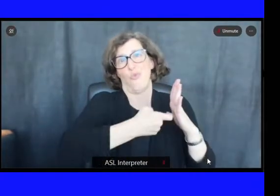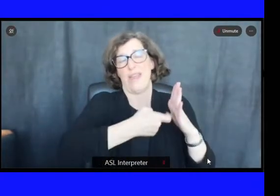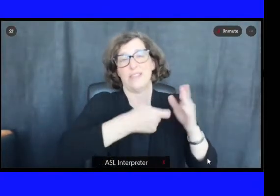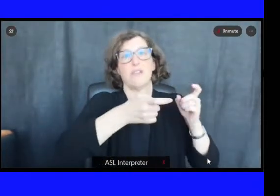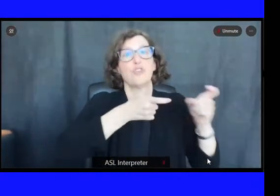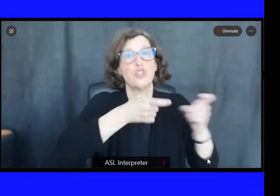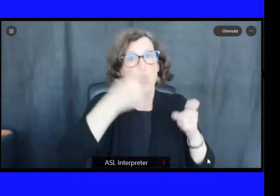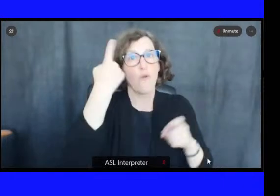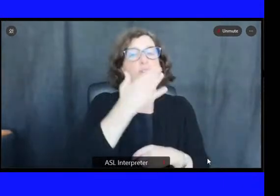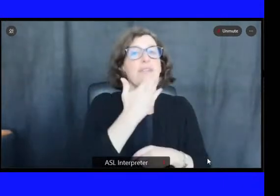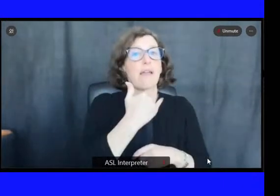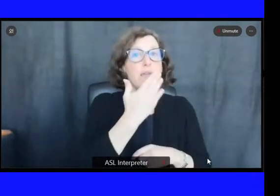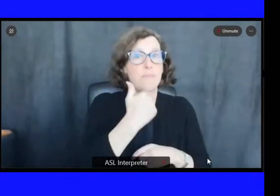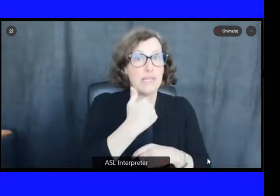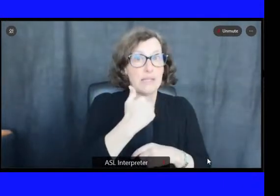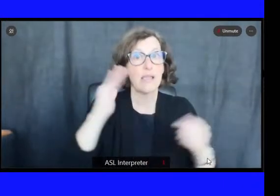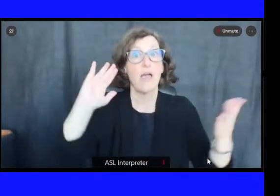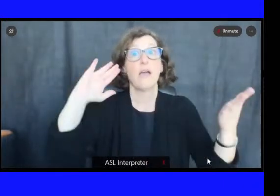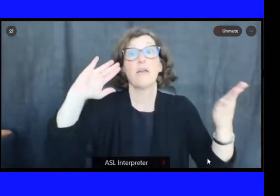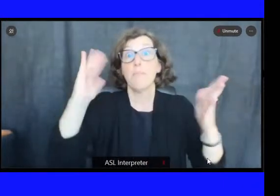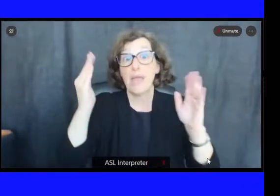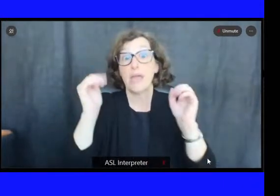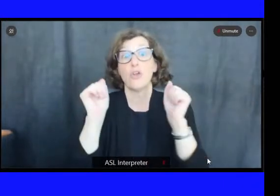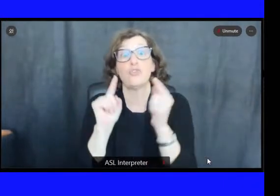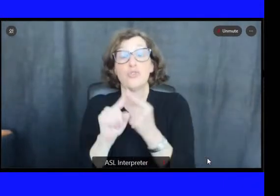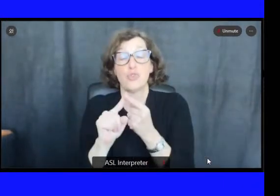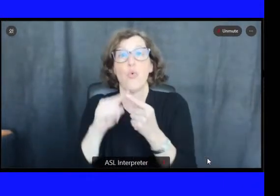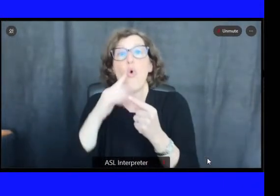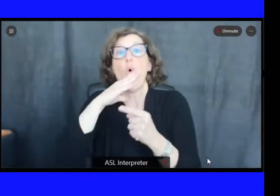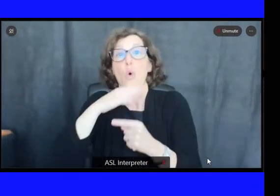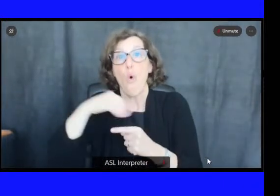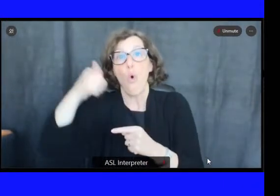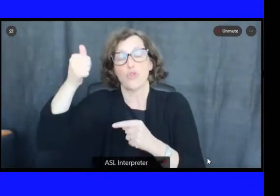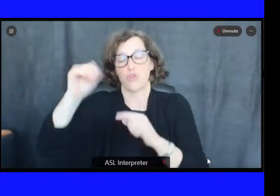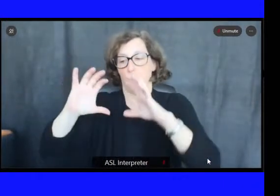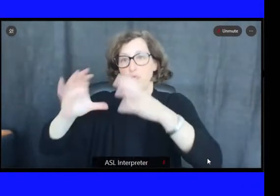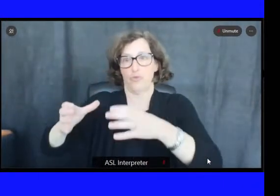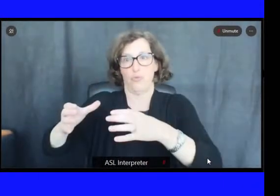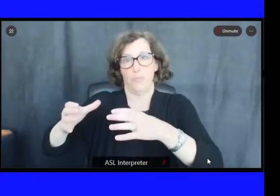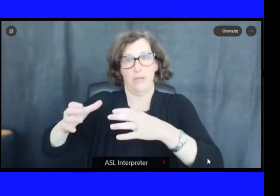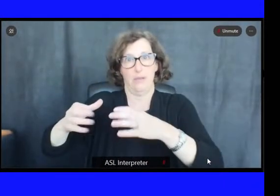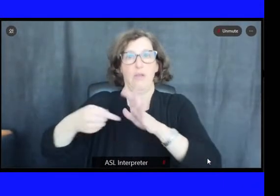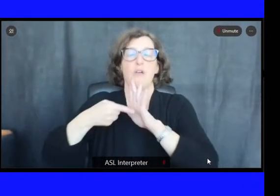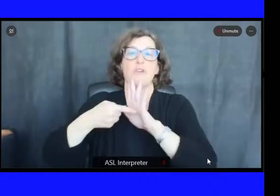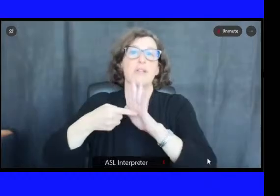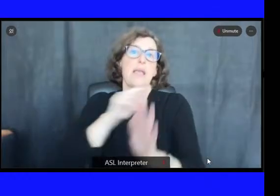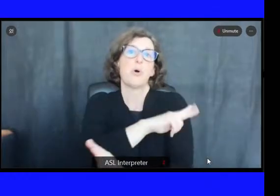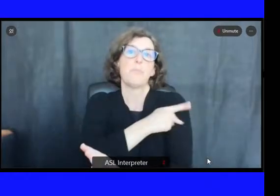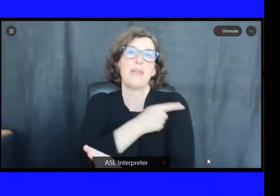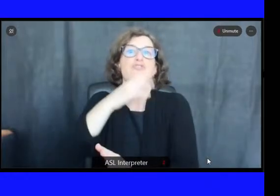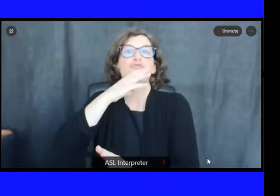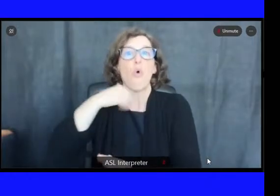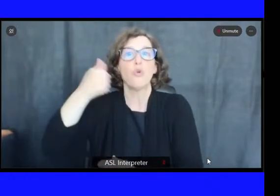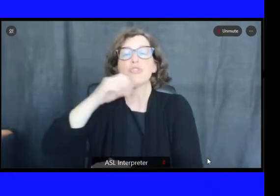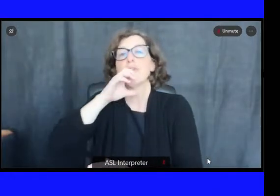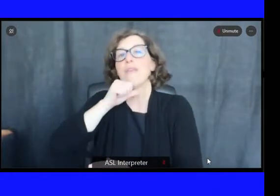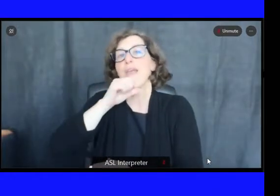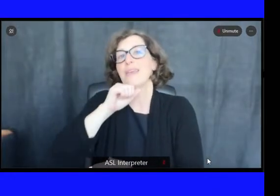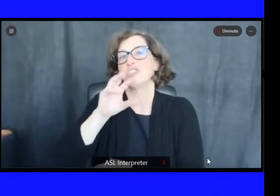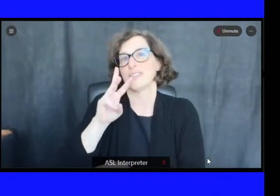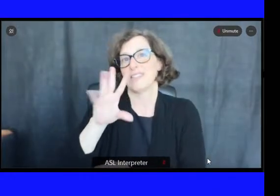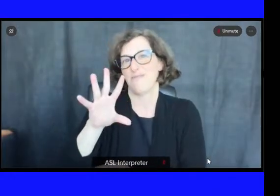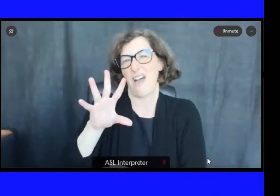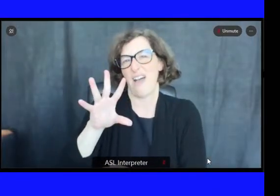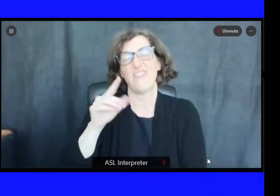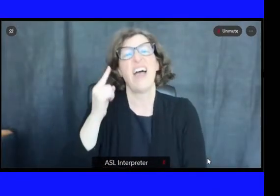in terms of improving their chronic illnesses. It's really hard to be young and trying to manage diabetes. So, but